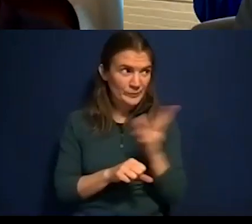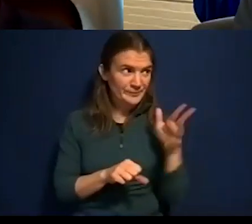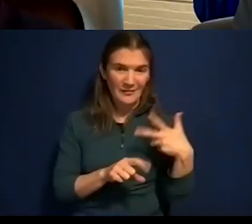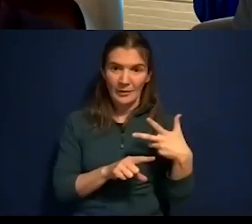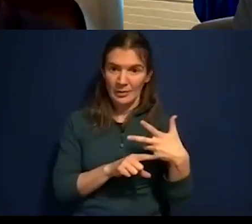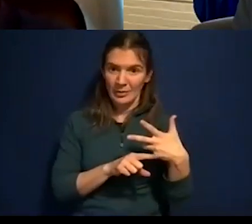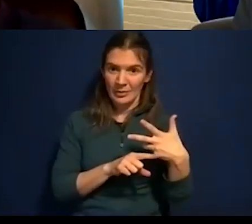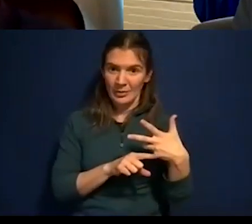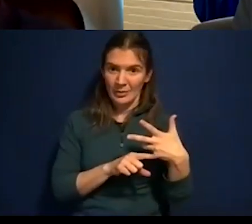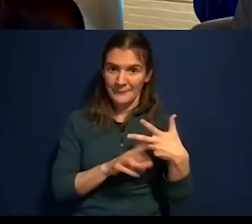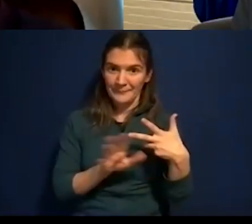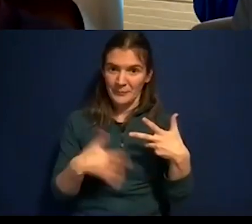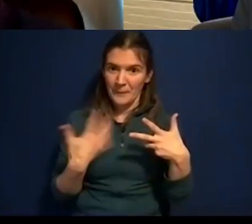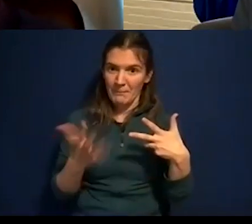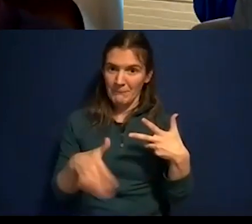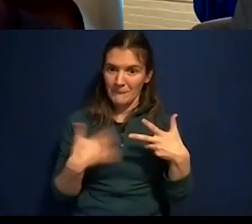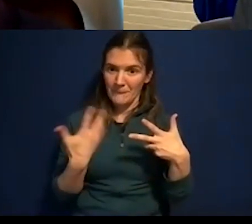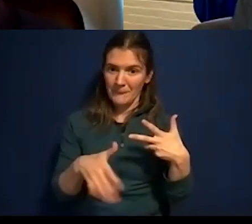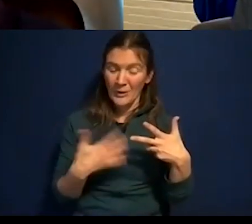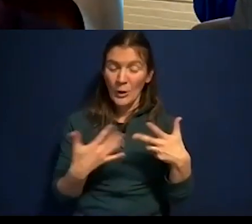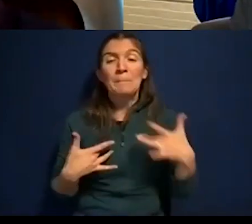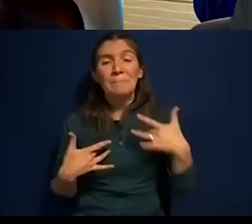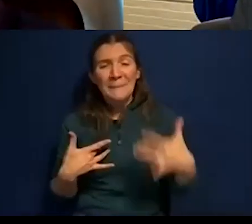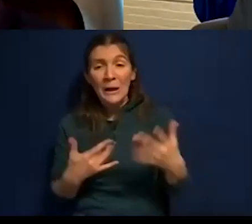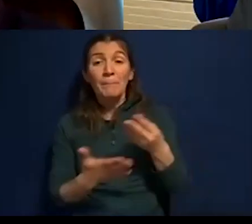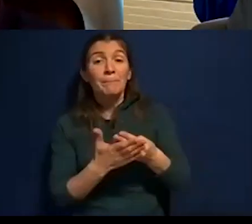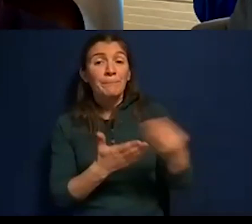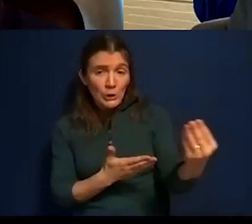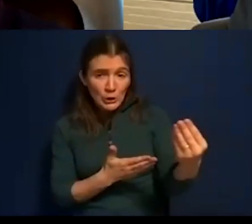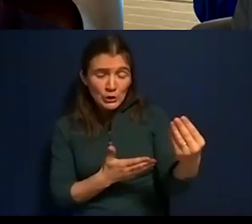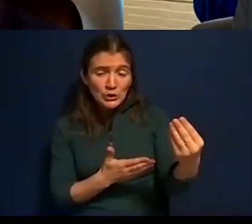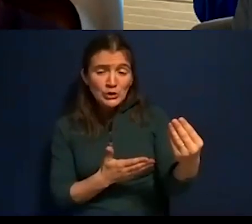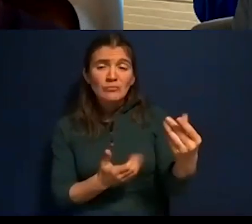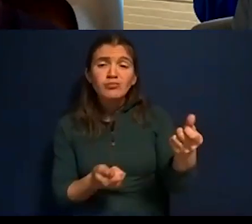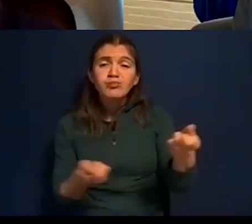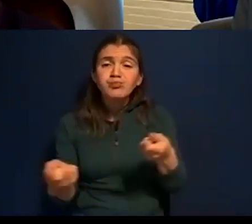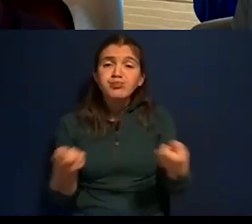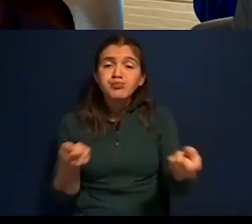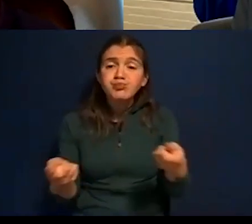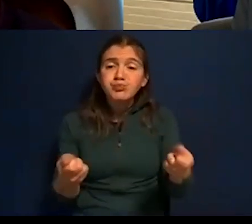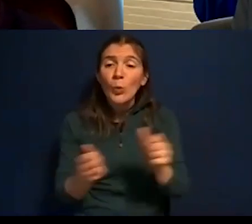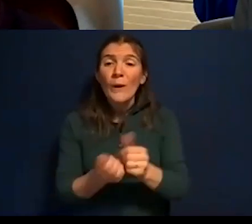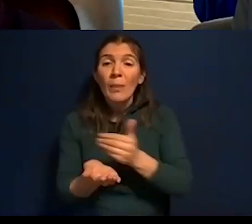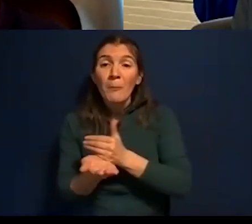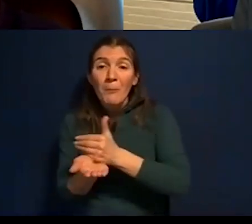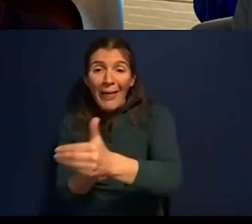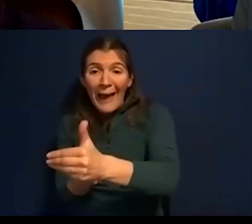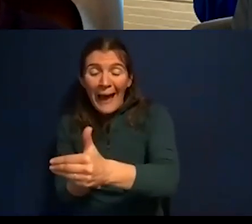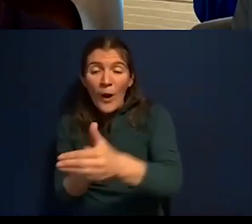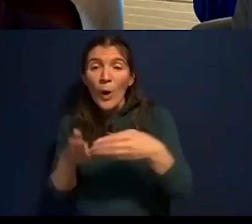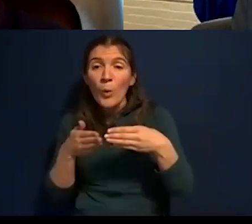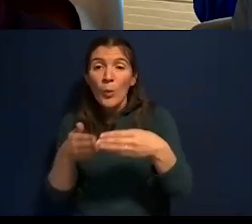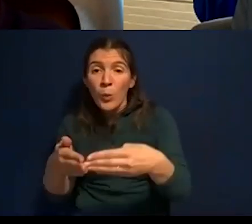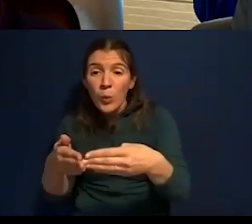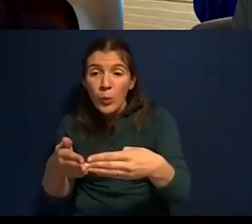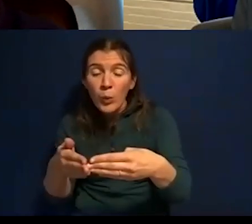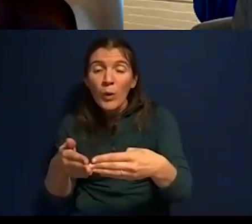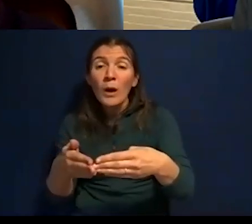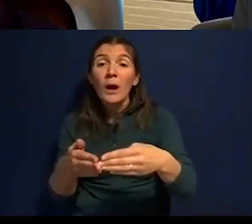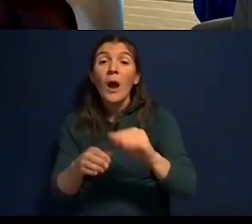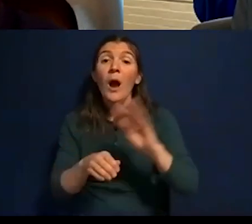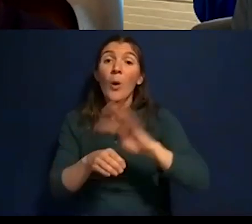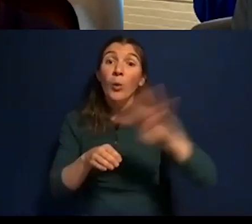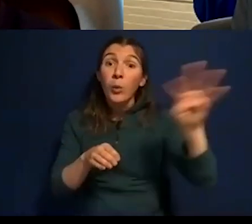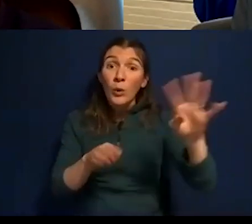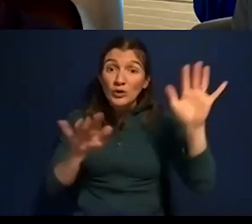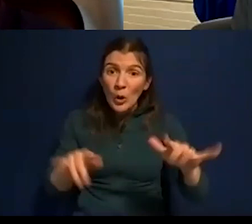with no use at all. So typically we purchase the sidewalk tractor with a snowplow, a snowblower, and a sander.